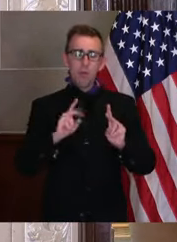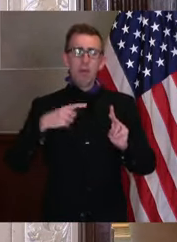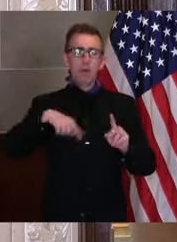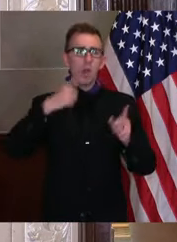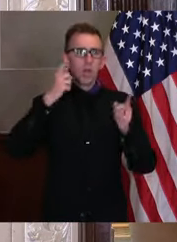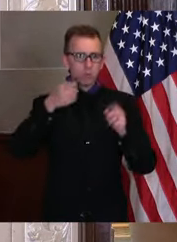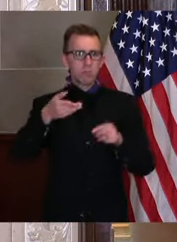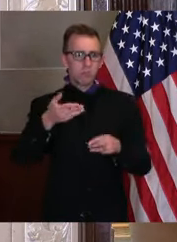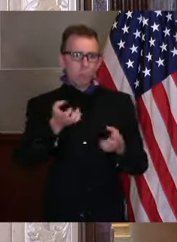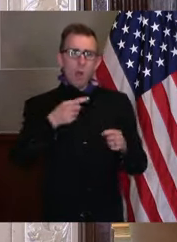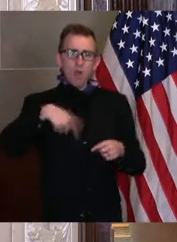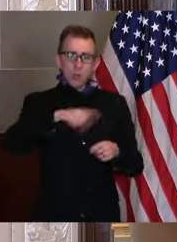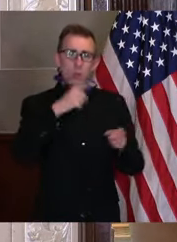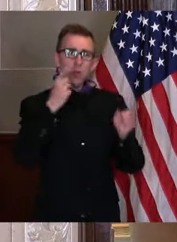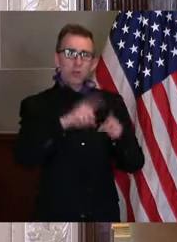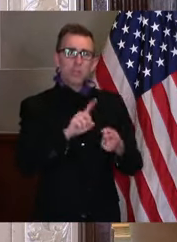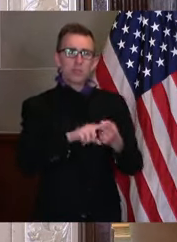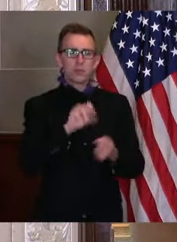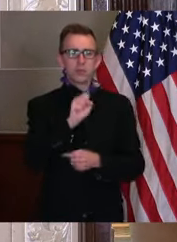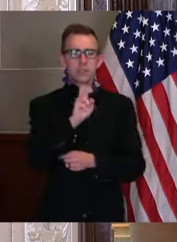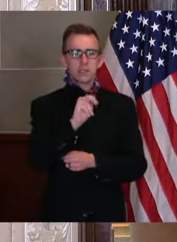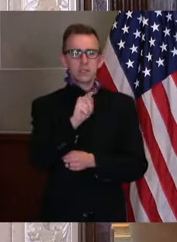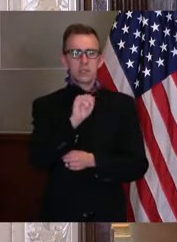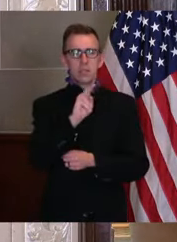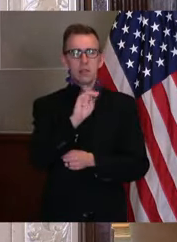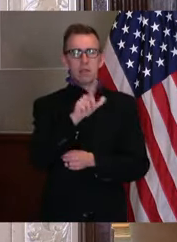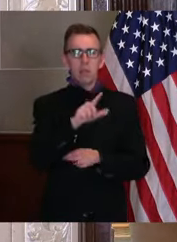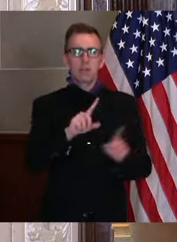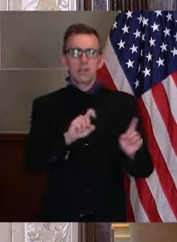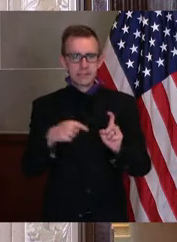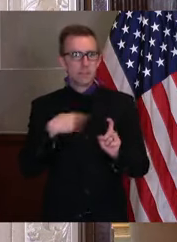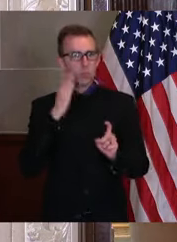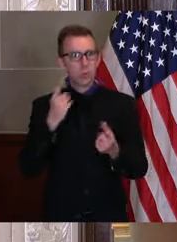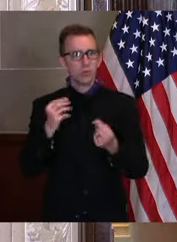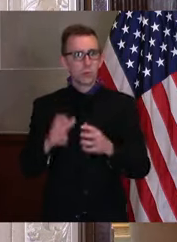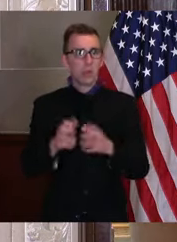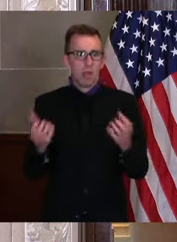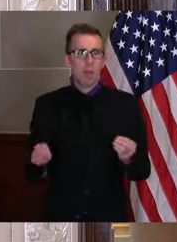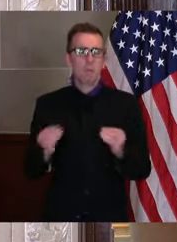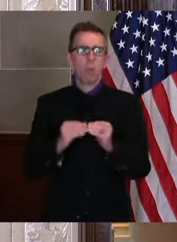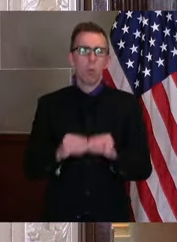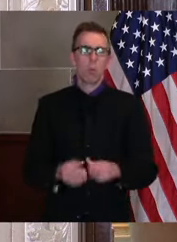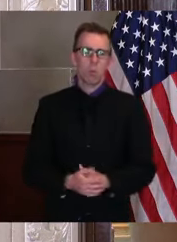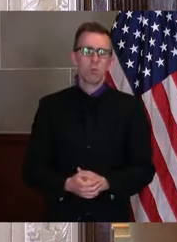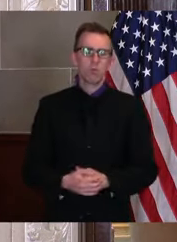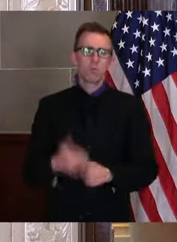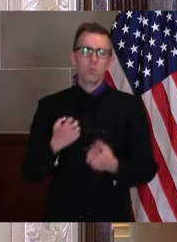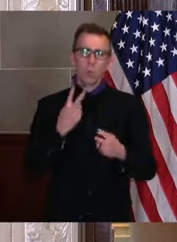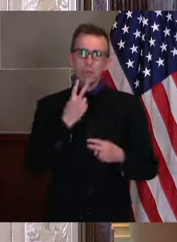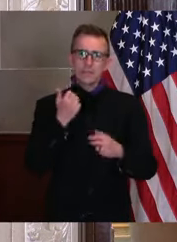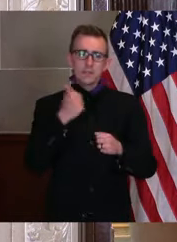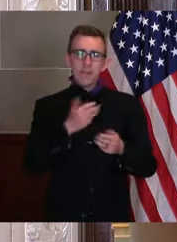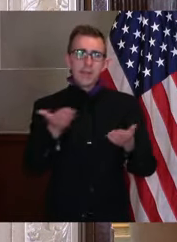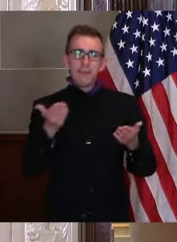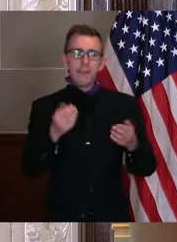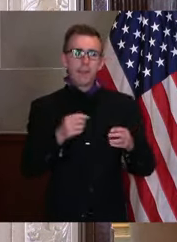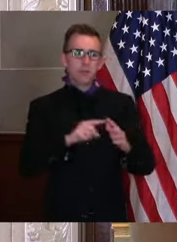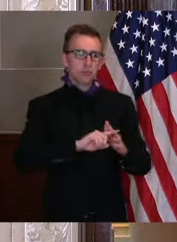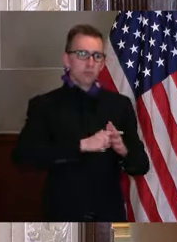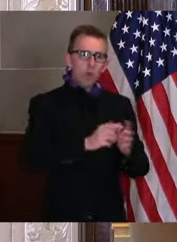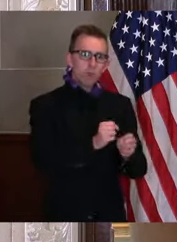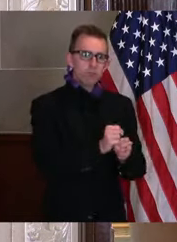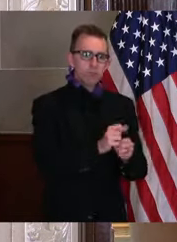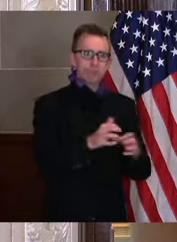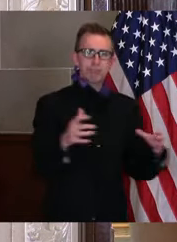be tested as Sentinel testing, and we're going to do a lot of that because we want to see if anything's brewing, if anything's